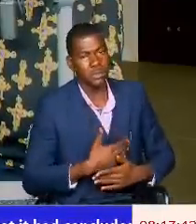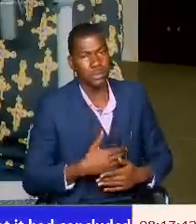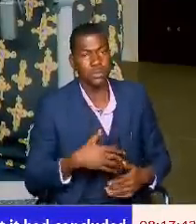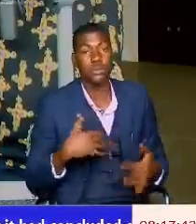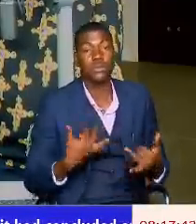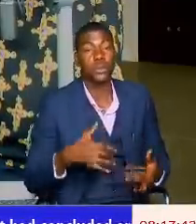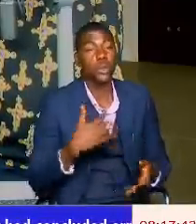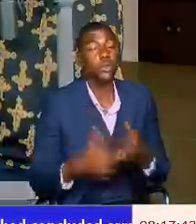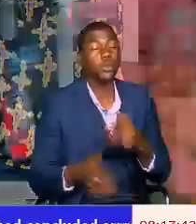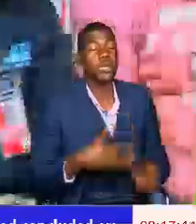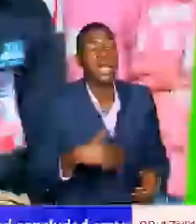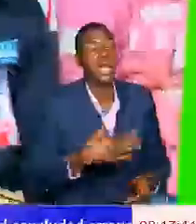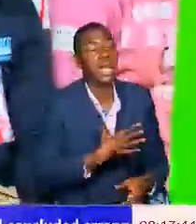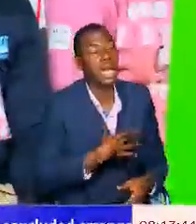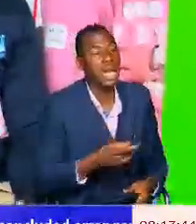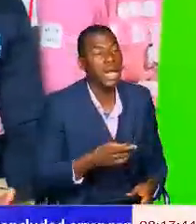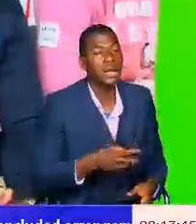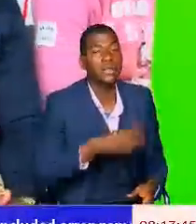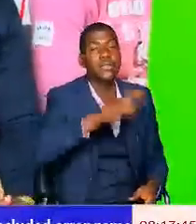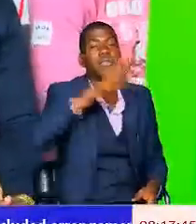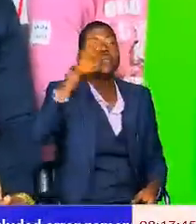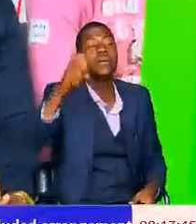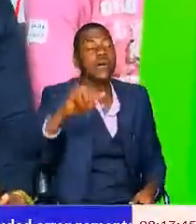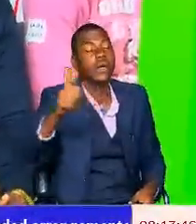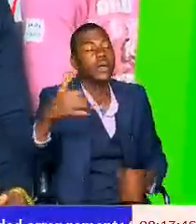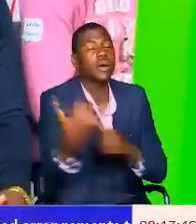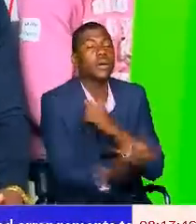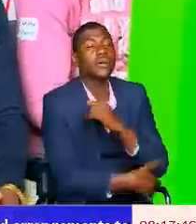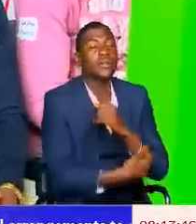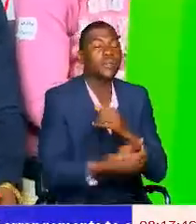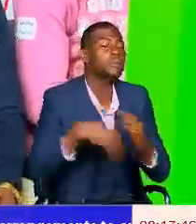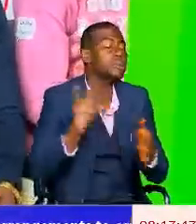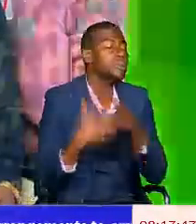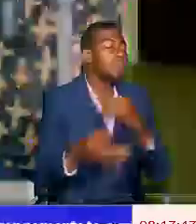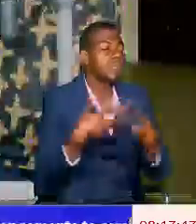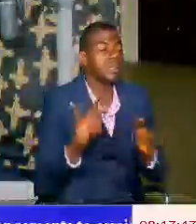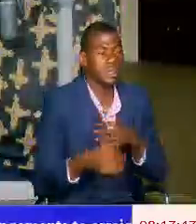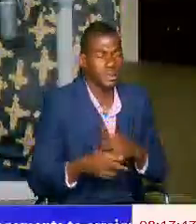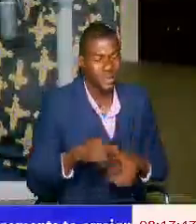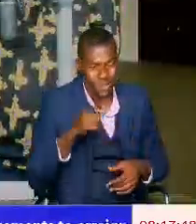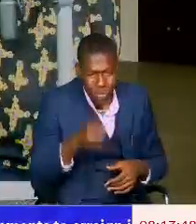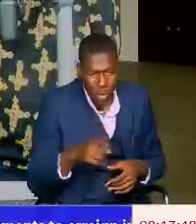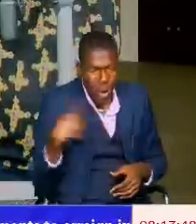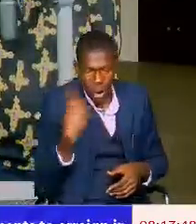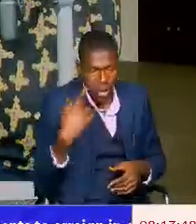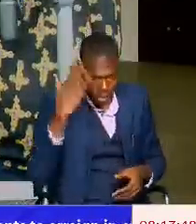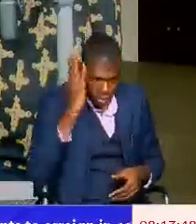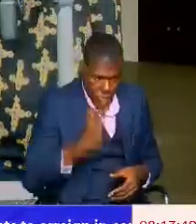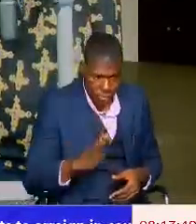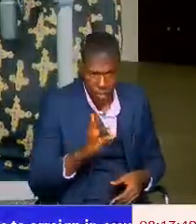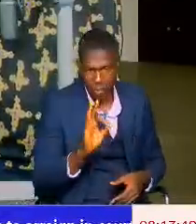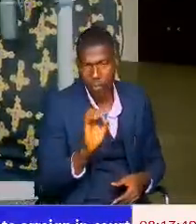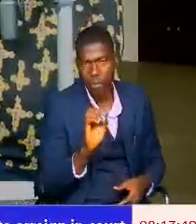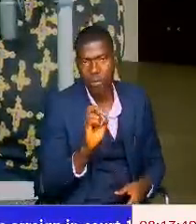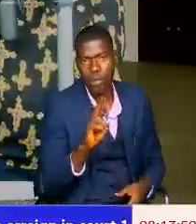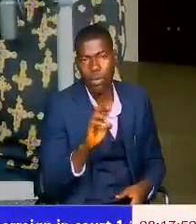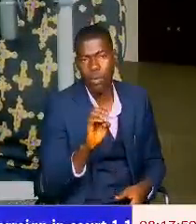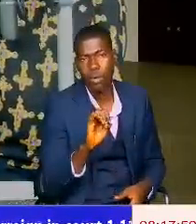abroad anyhow where you are a foreigner. You are a foreigner in another man's country.